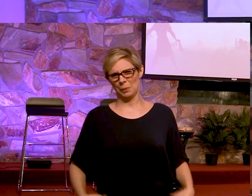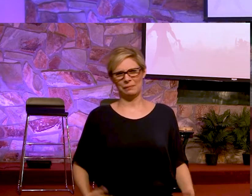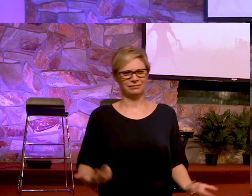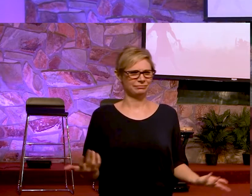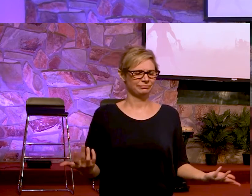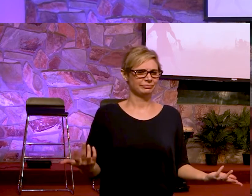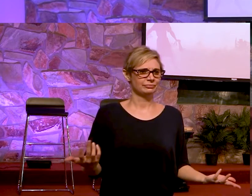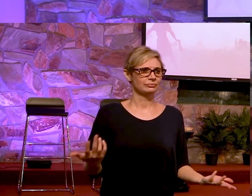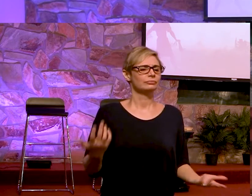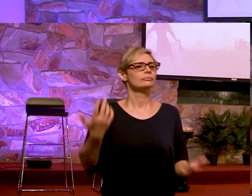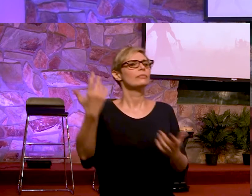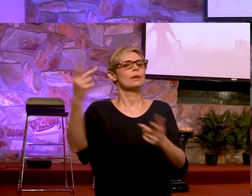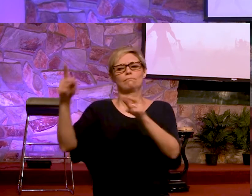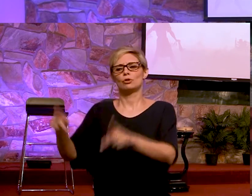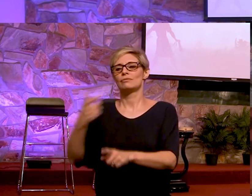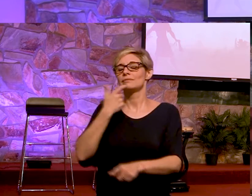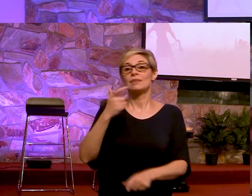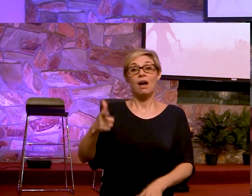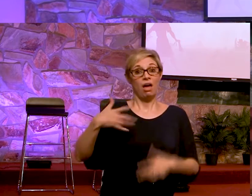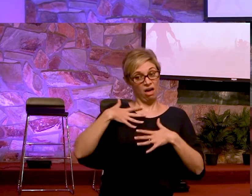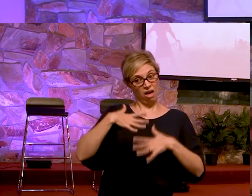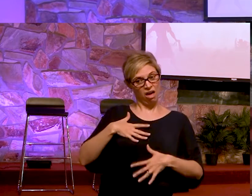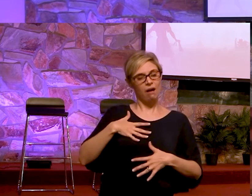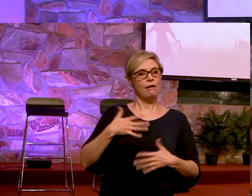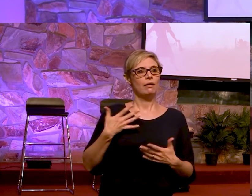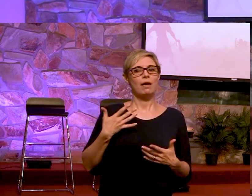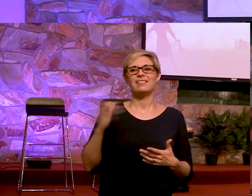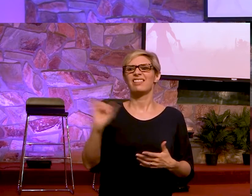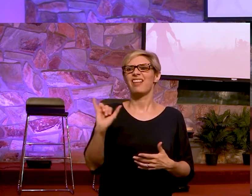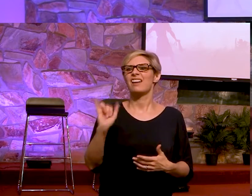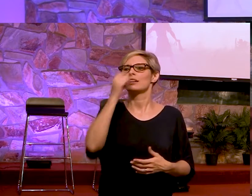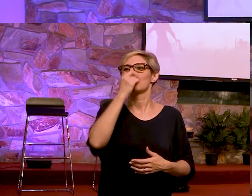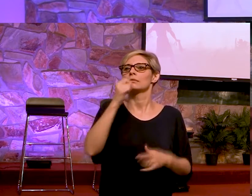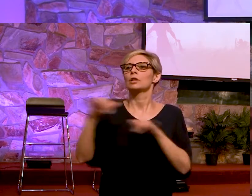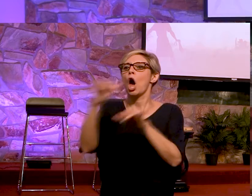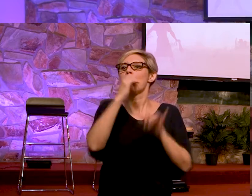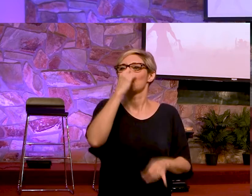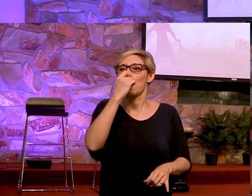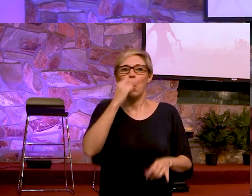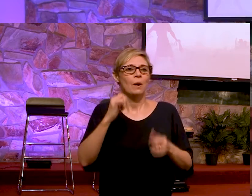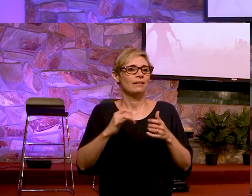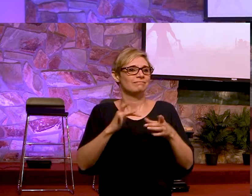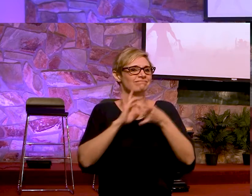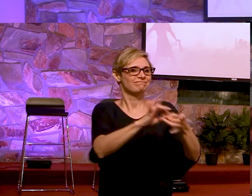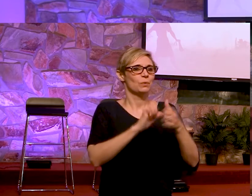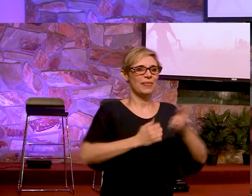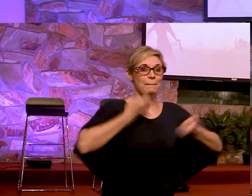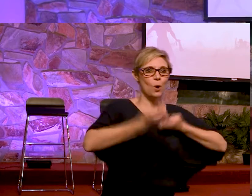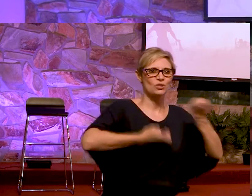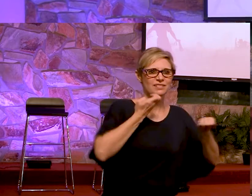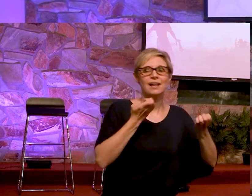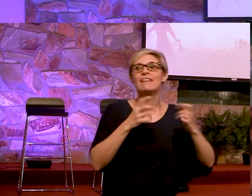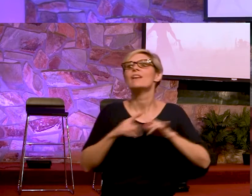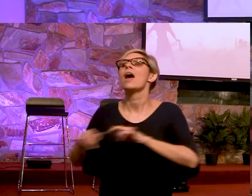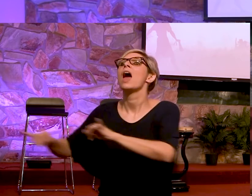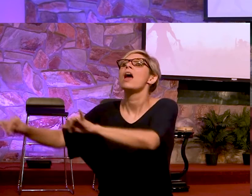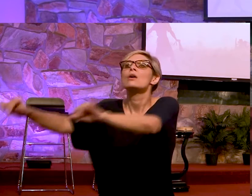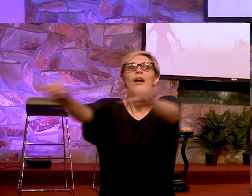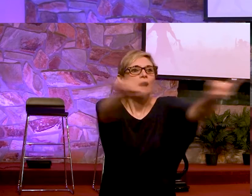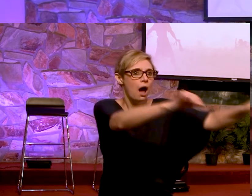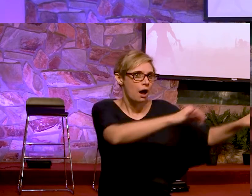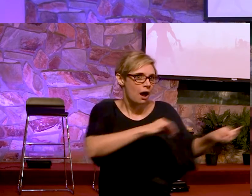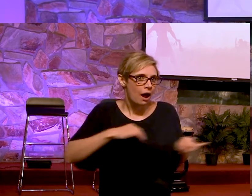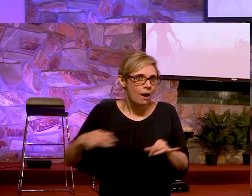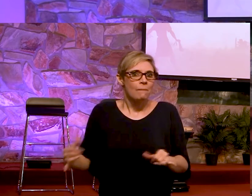that discouragement is like the common cold of emotions. And it's true. Most